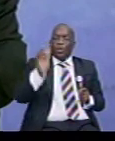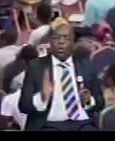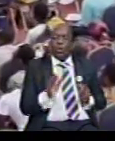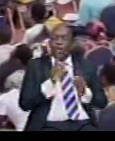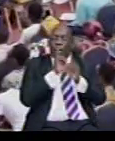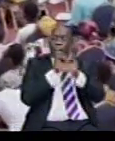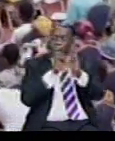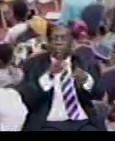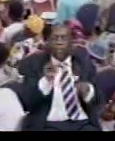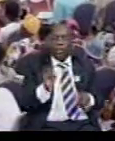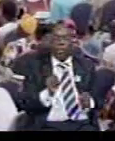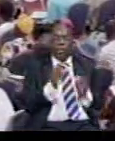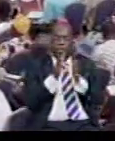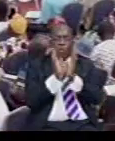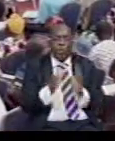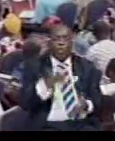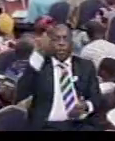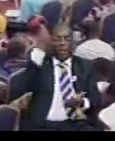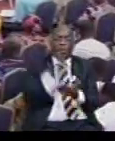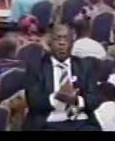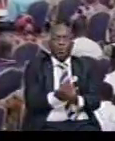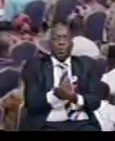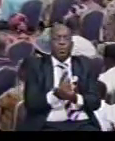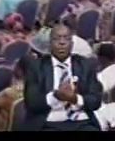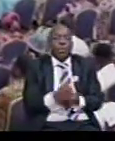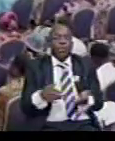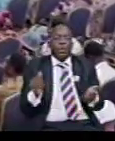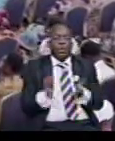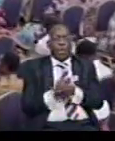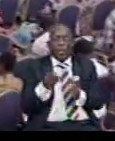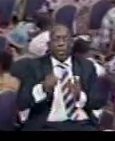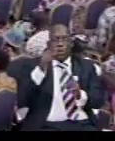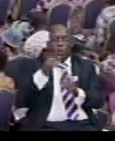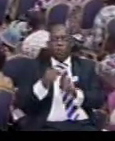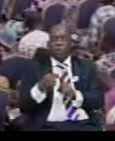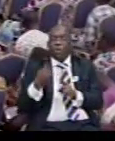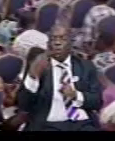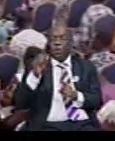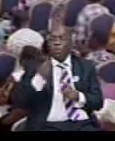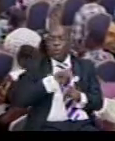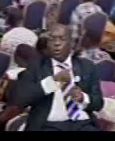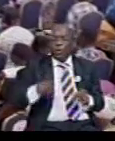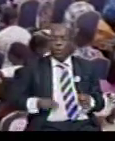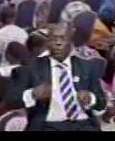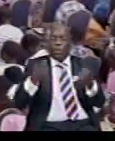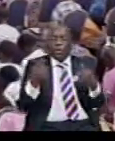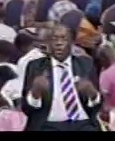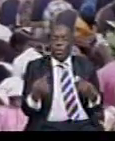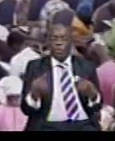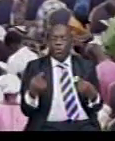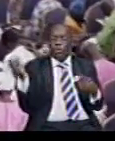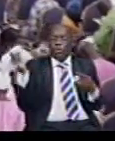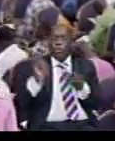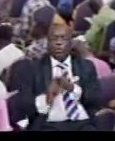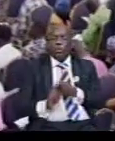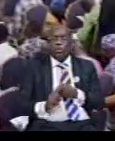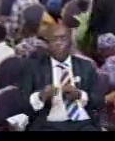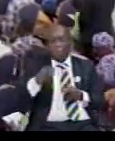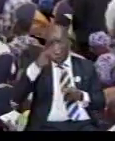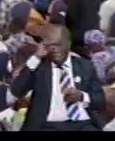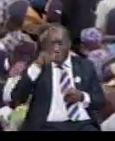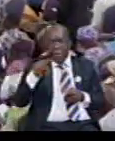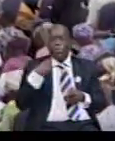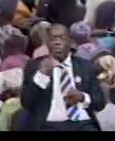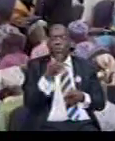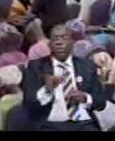prayer, that the word of the Lord came to him, saying,